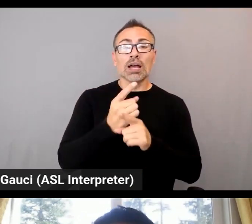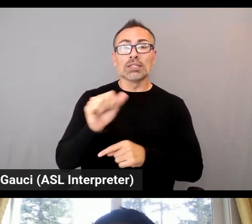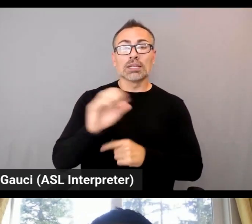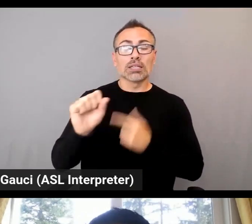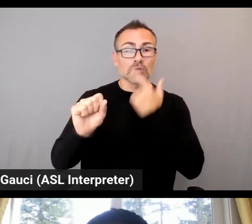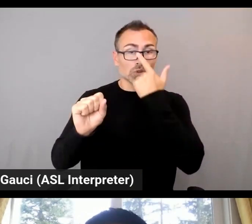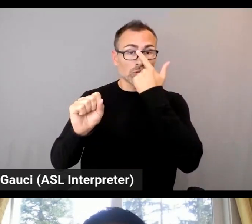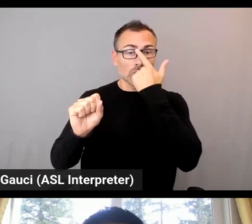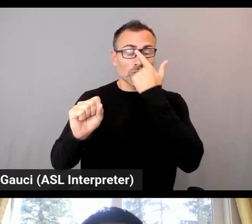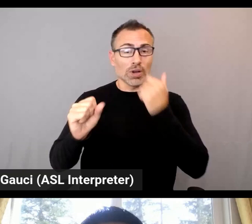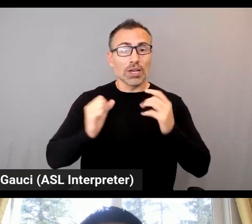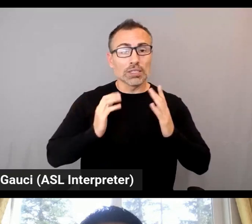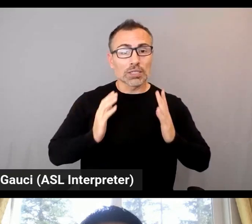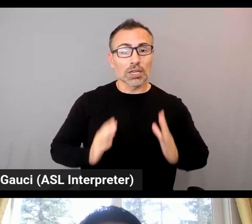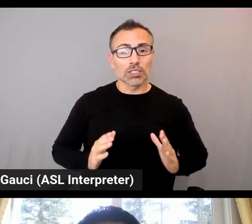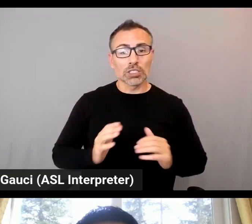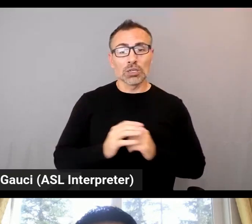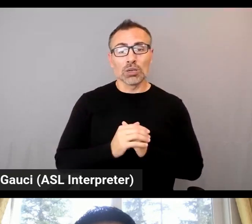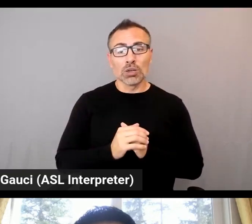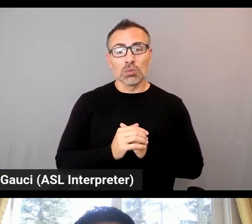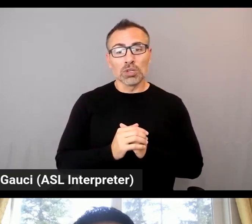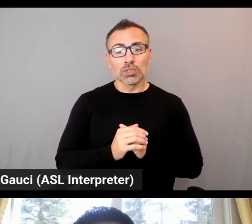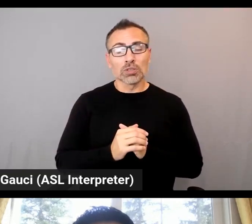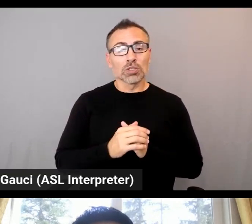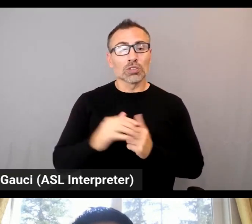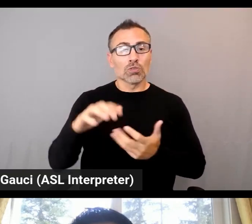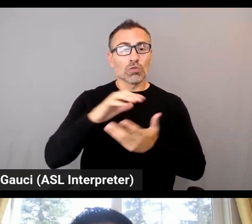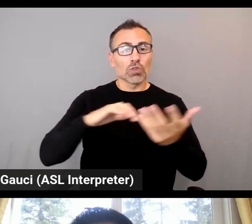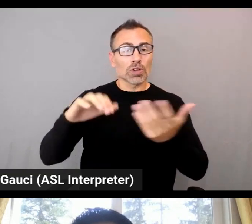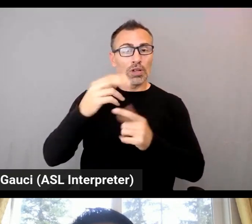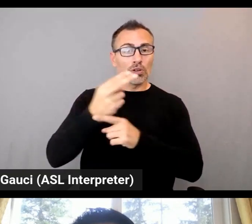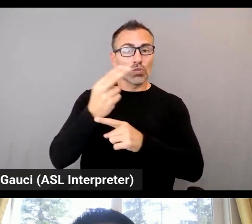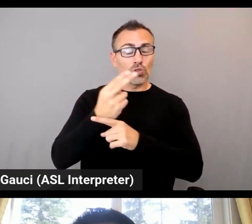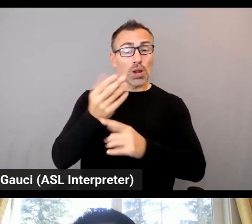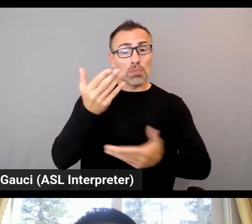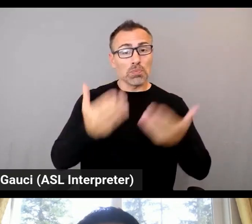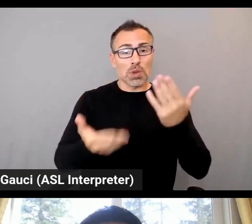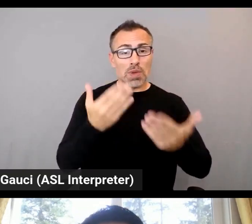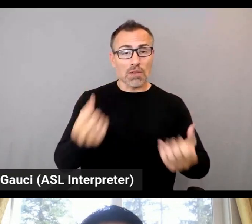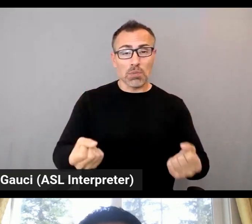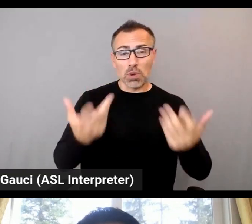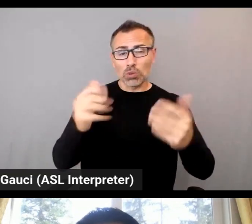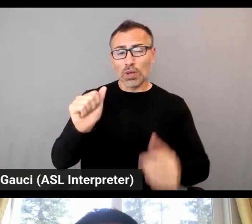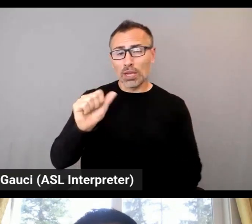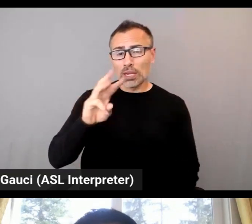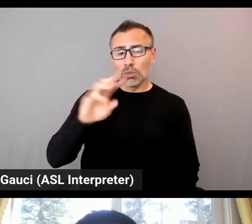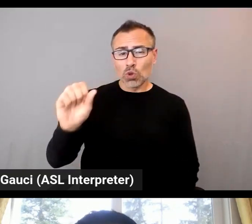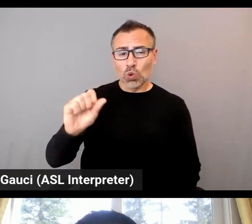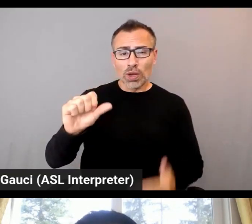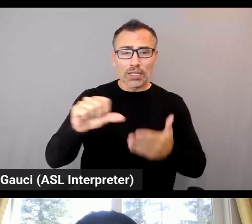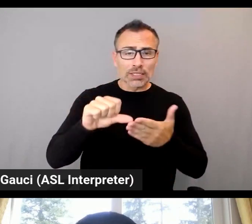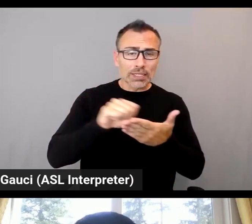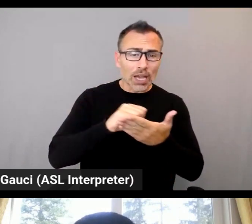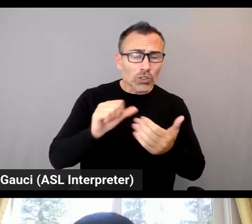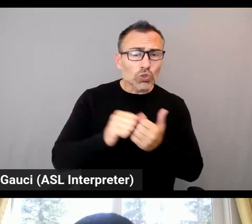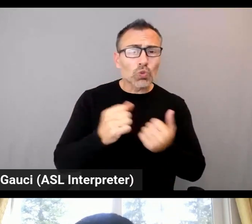in their cloud usage, they may be having multiple AWS accounts with thousands of